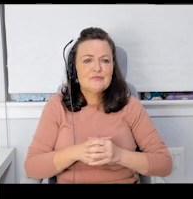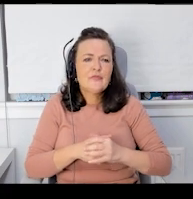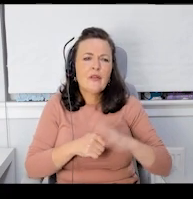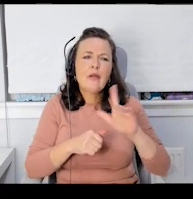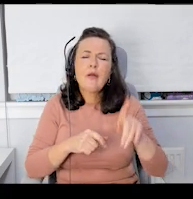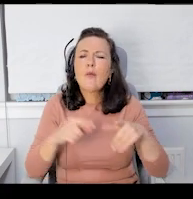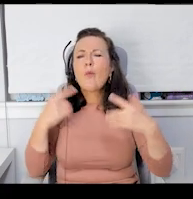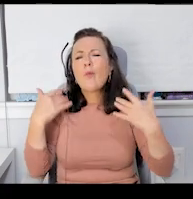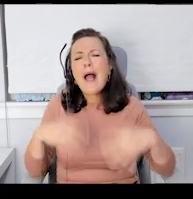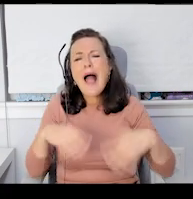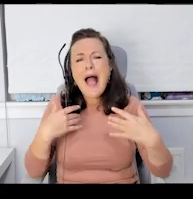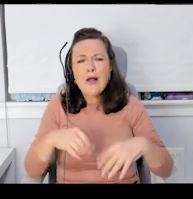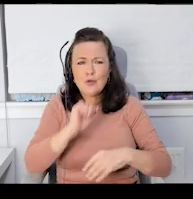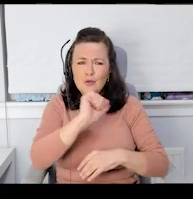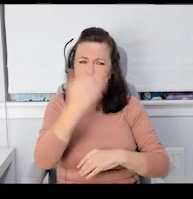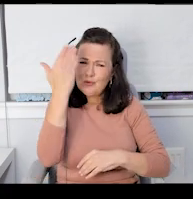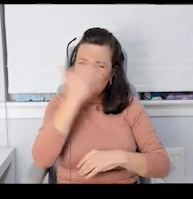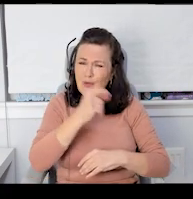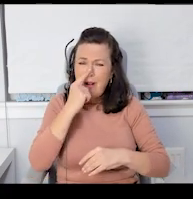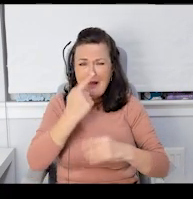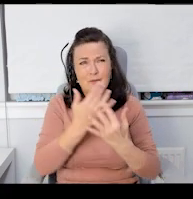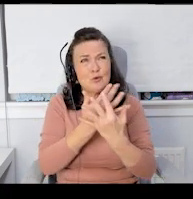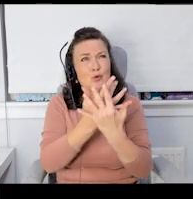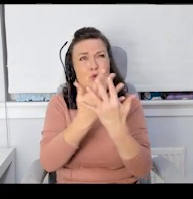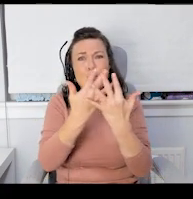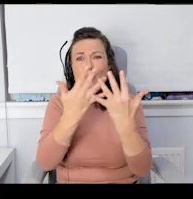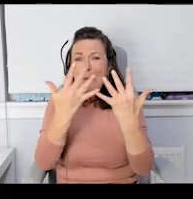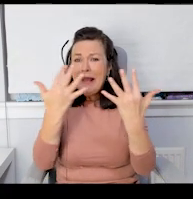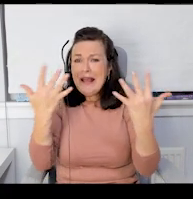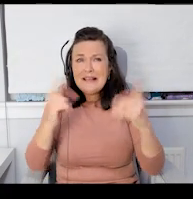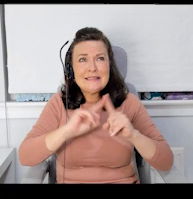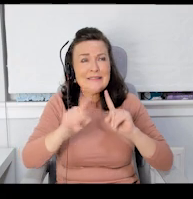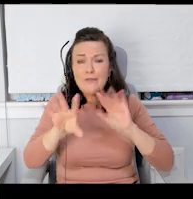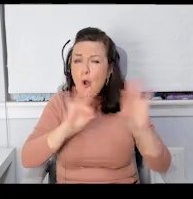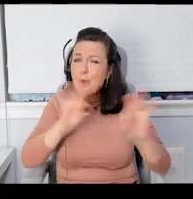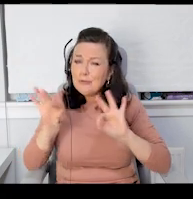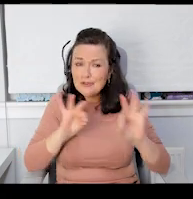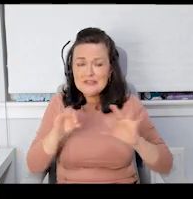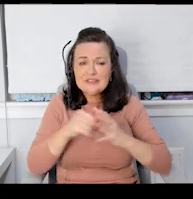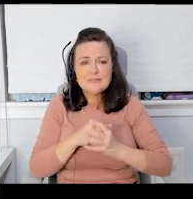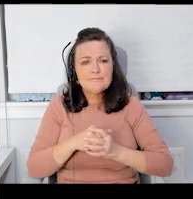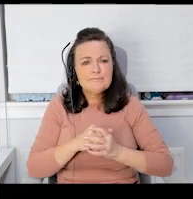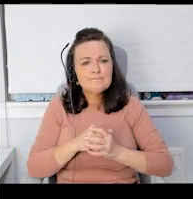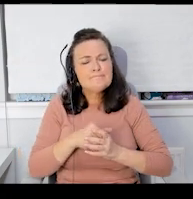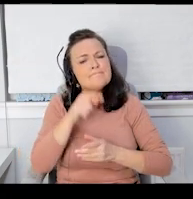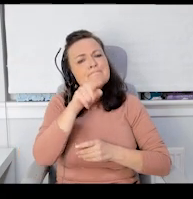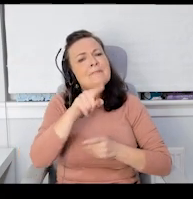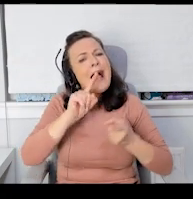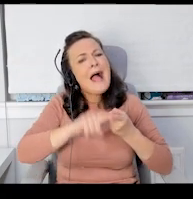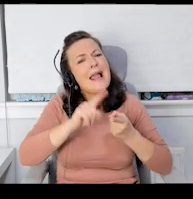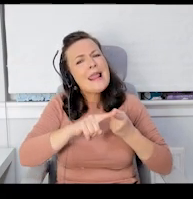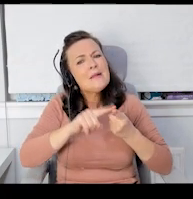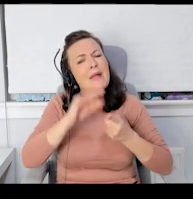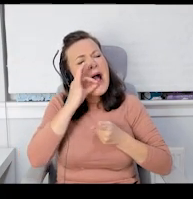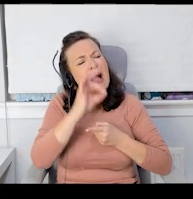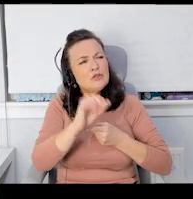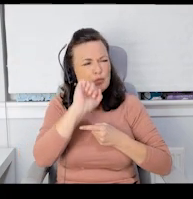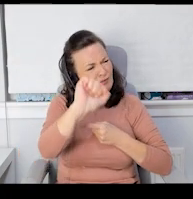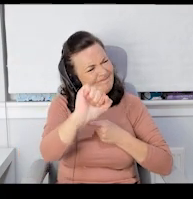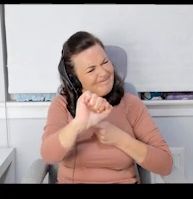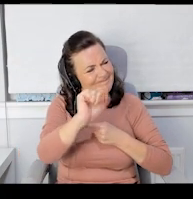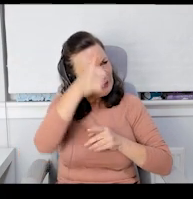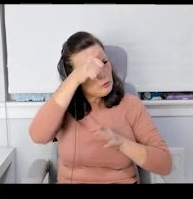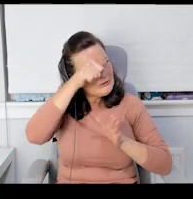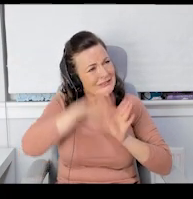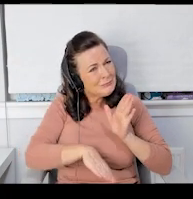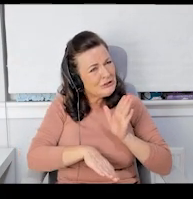an excellent spread of provision within your school as well. Fantastic. Eileen, a question for yourself. What has been your experience in developing